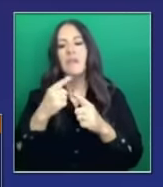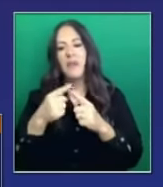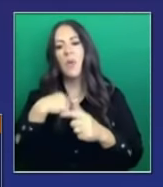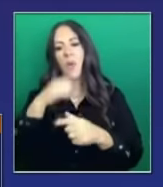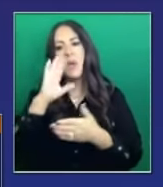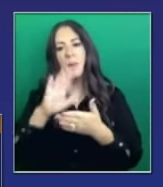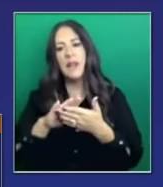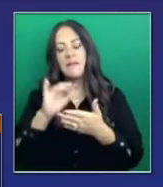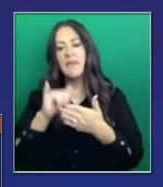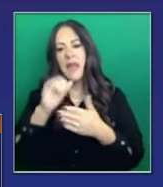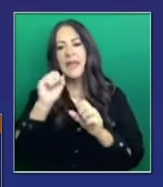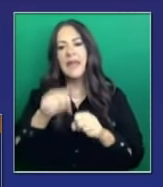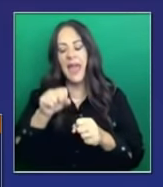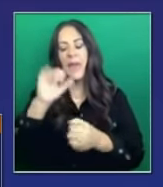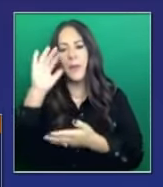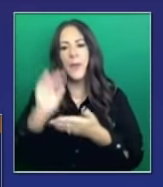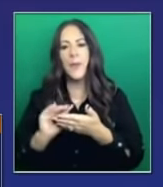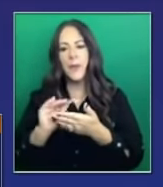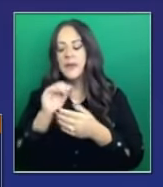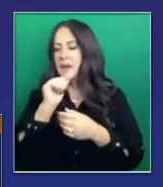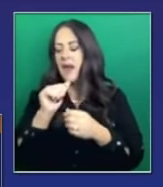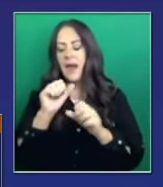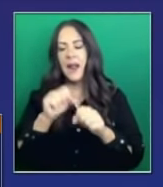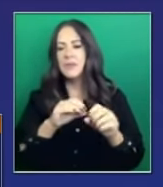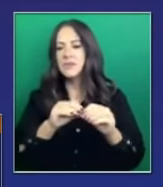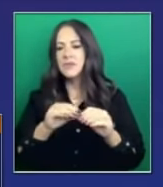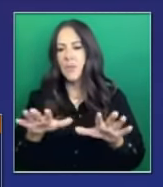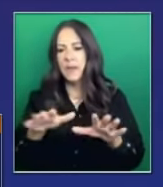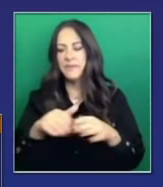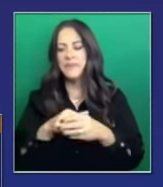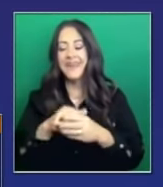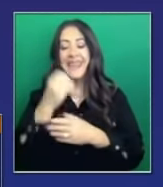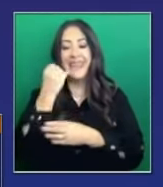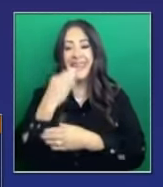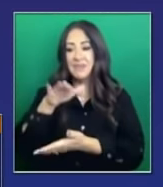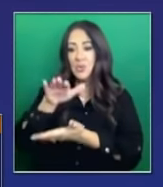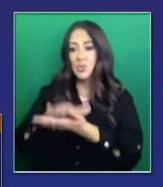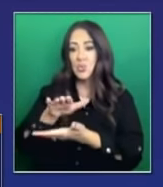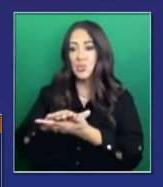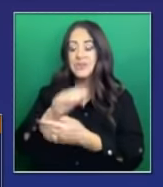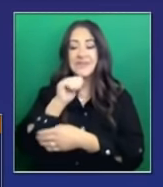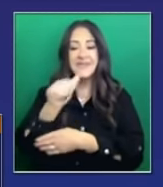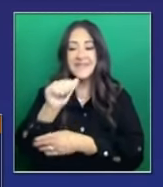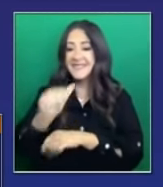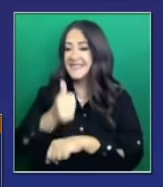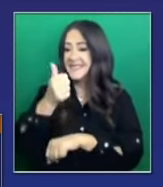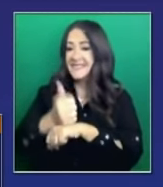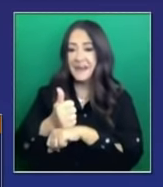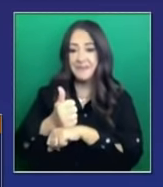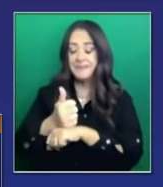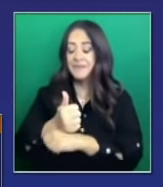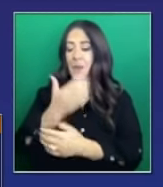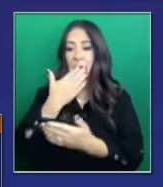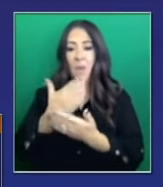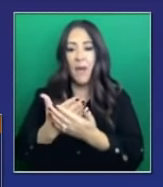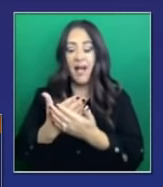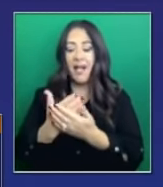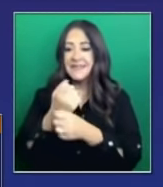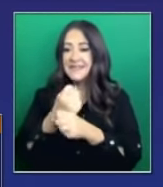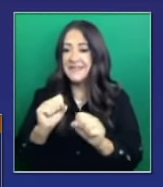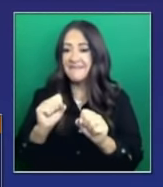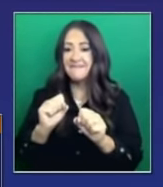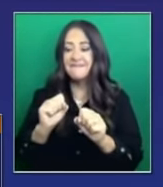place, when those measures are not advanced, we know that we have seen, based upon the studies that have been